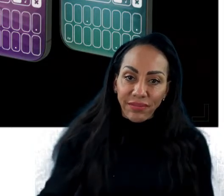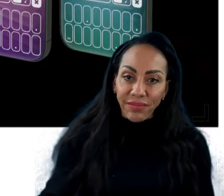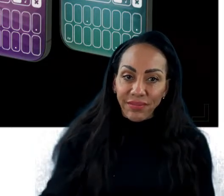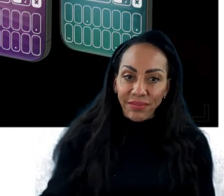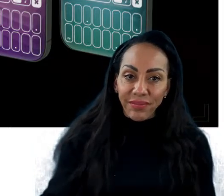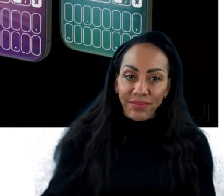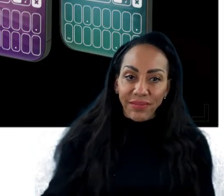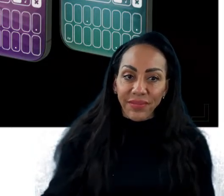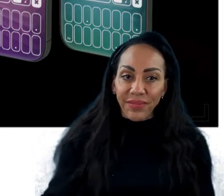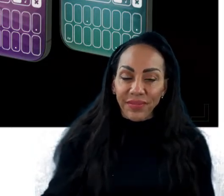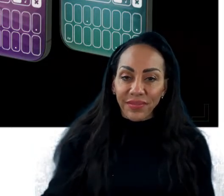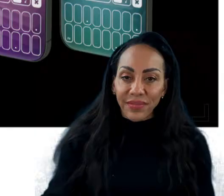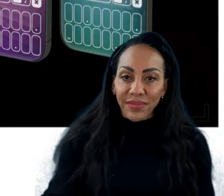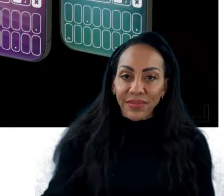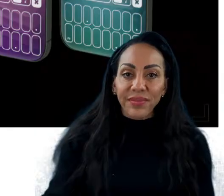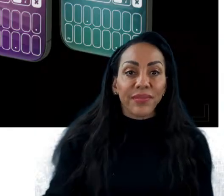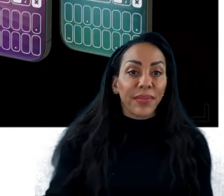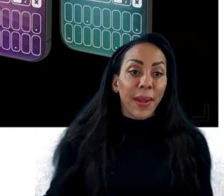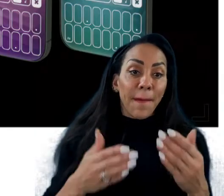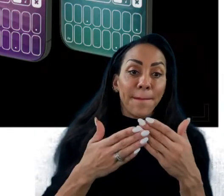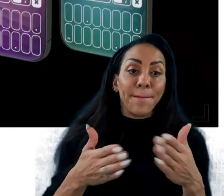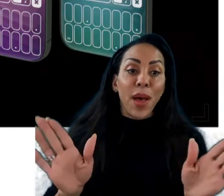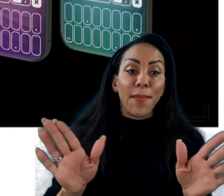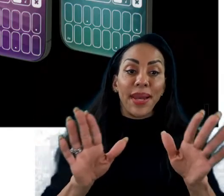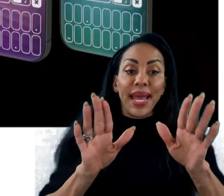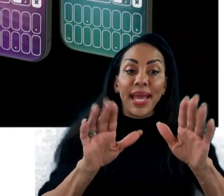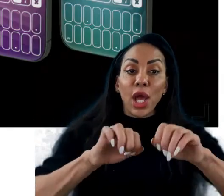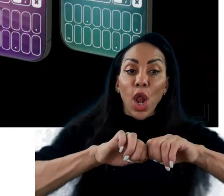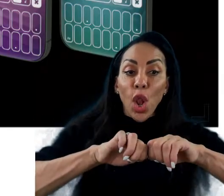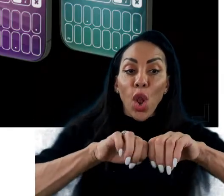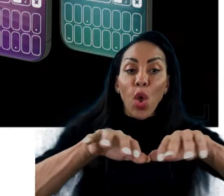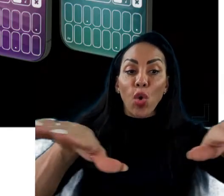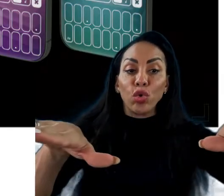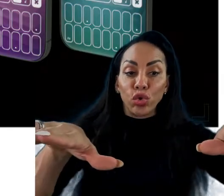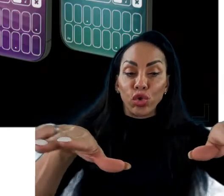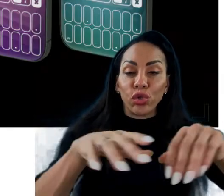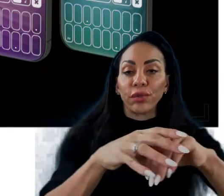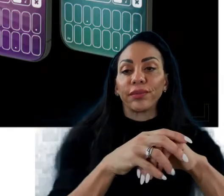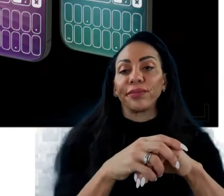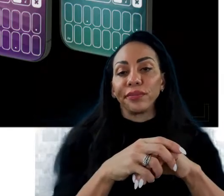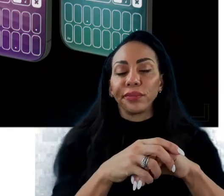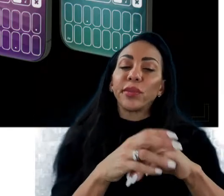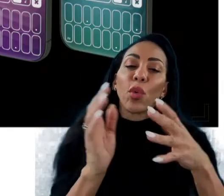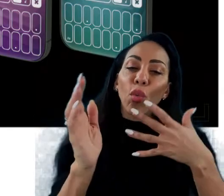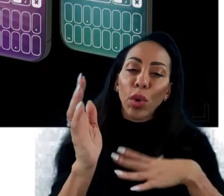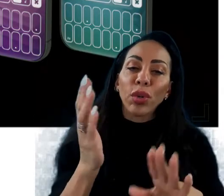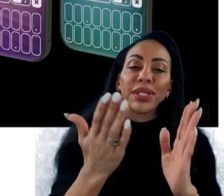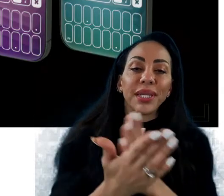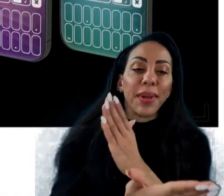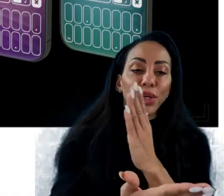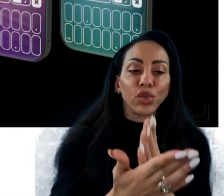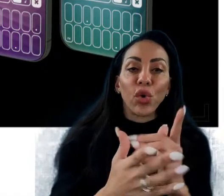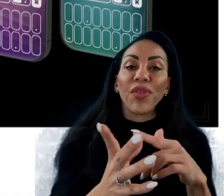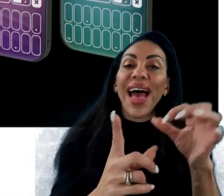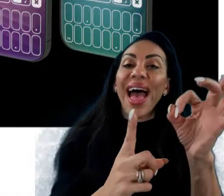So for the public launch, we wanted to focus on making the app easy to play and have